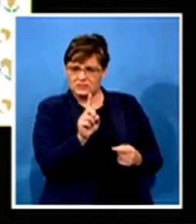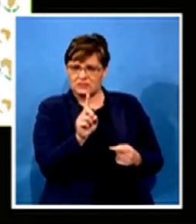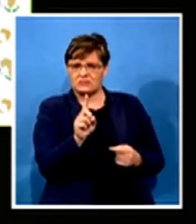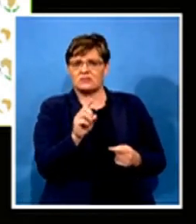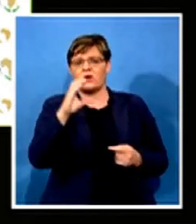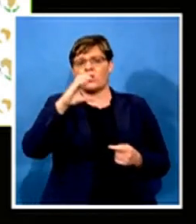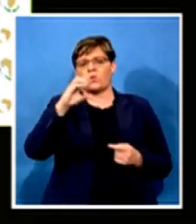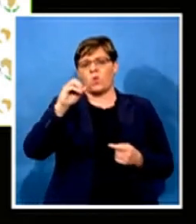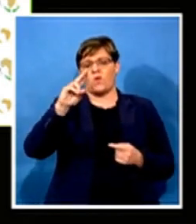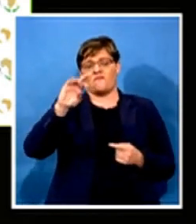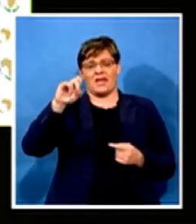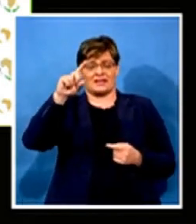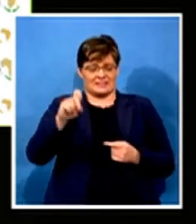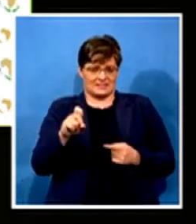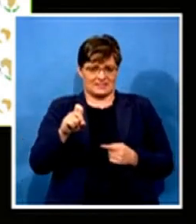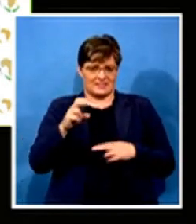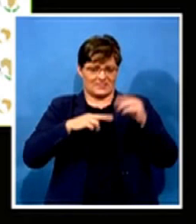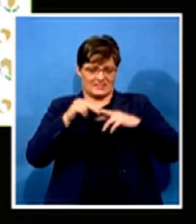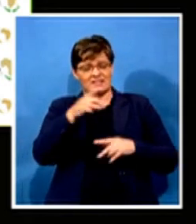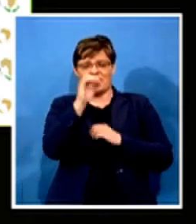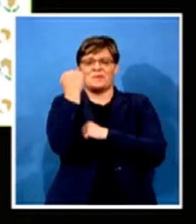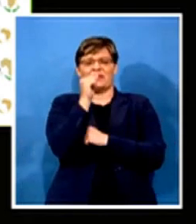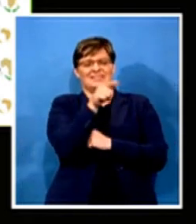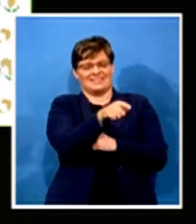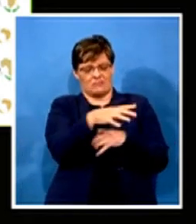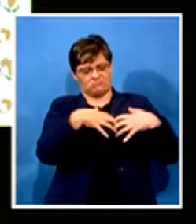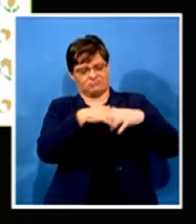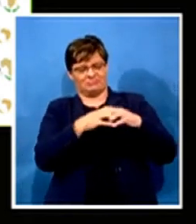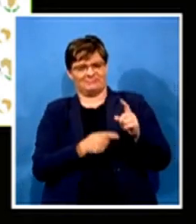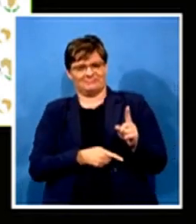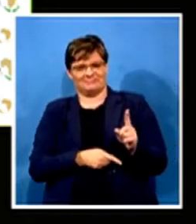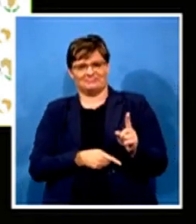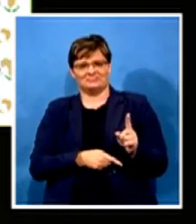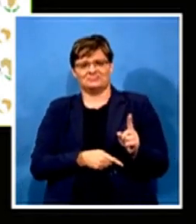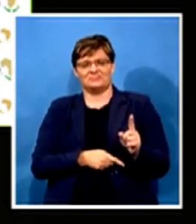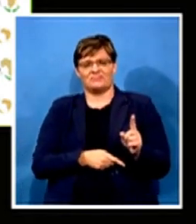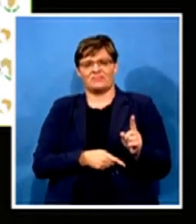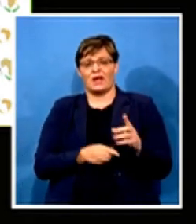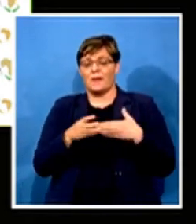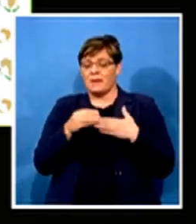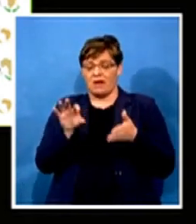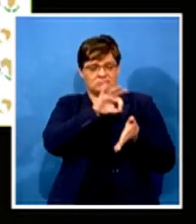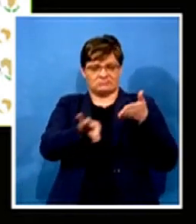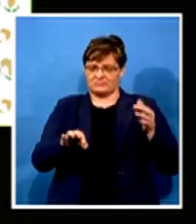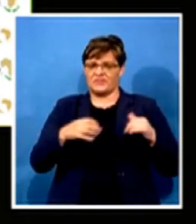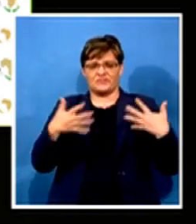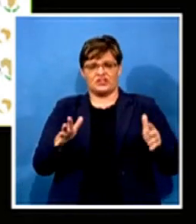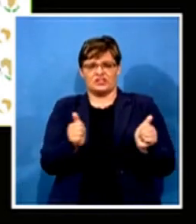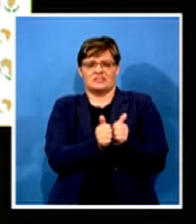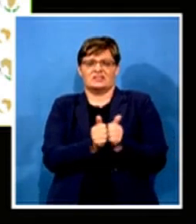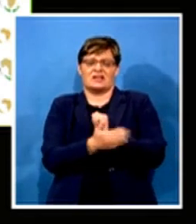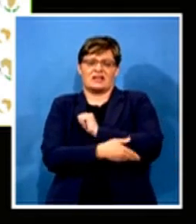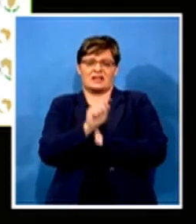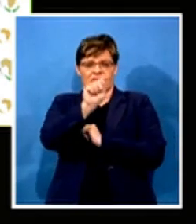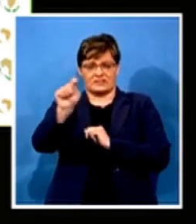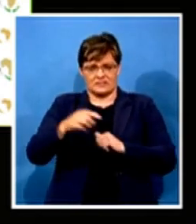the mechanism that has been in place, and member states have signed up to that. We at Africa CDC are not privileged yet